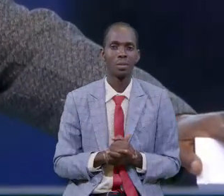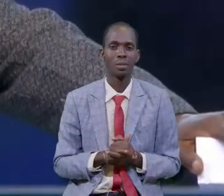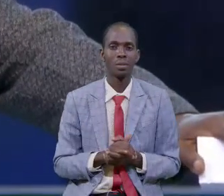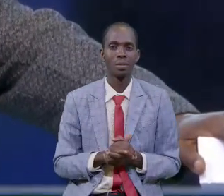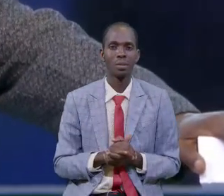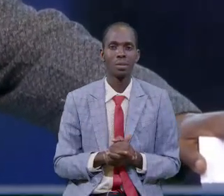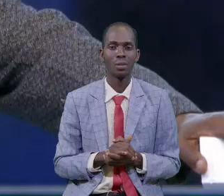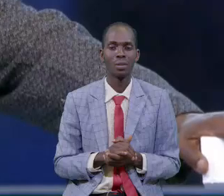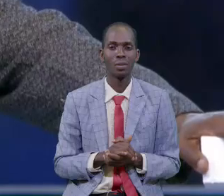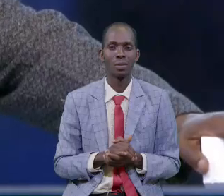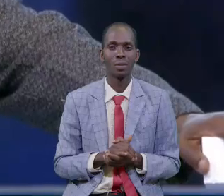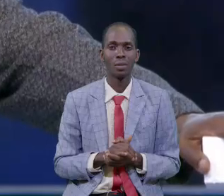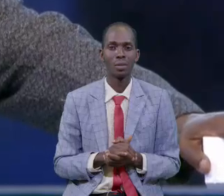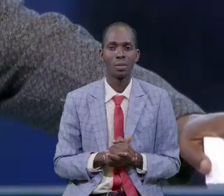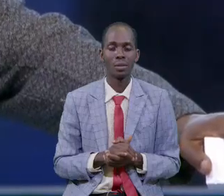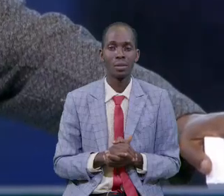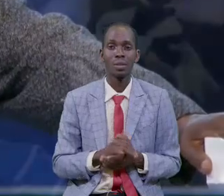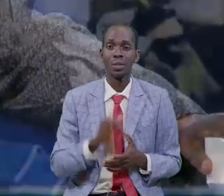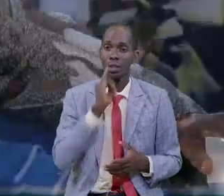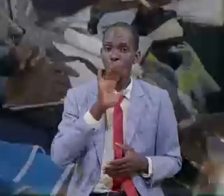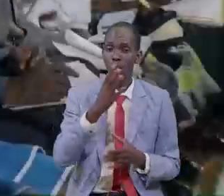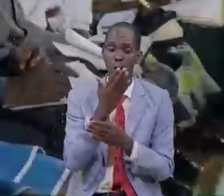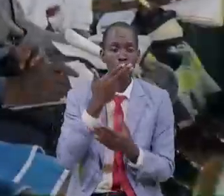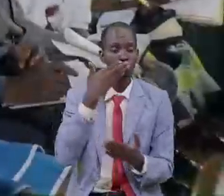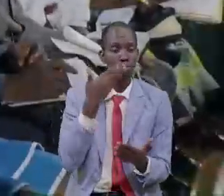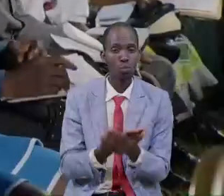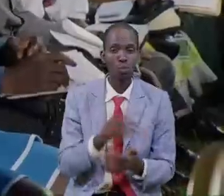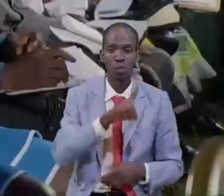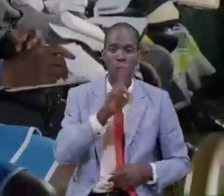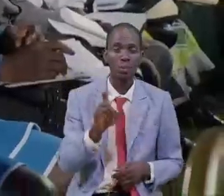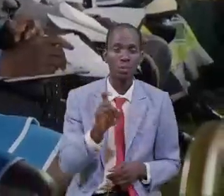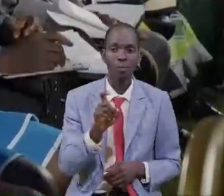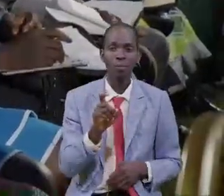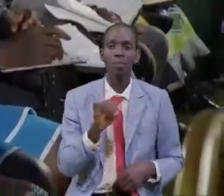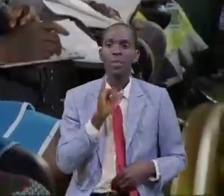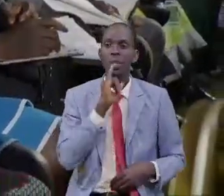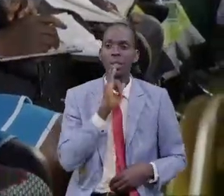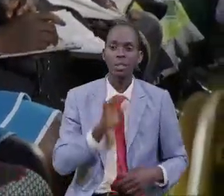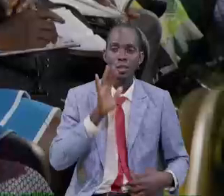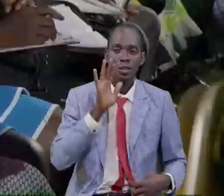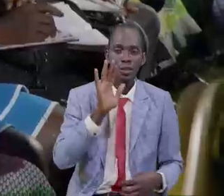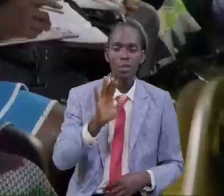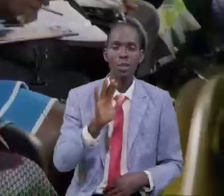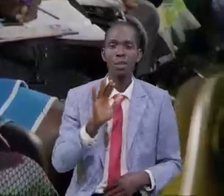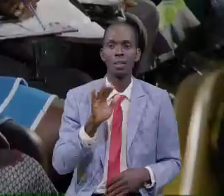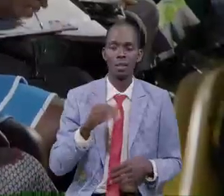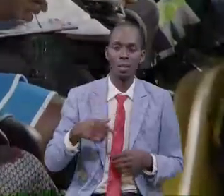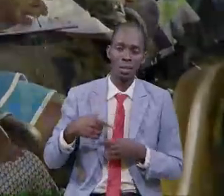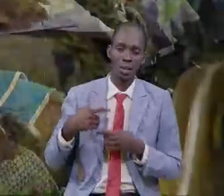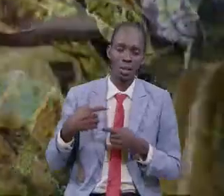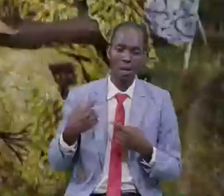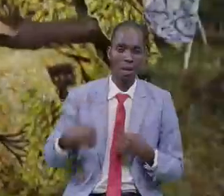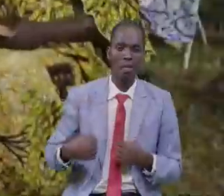Is your hand a good hand? Is your hand a spirit-controlled